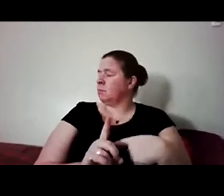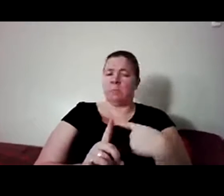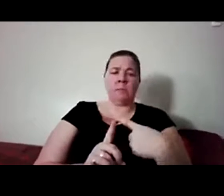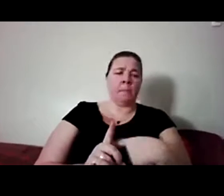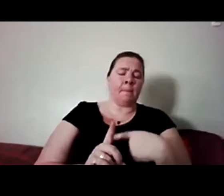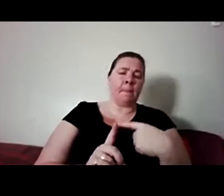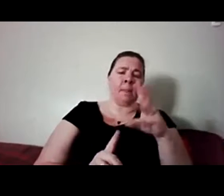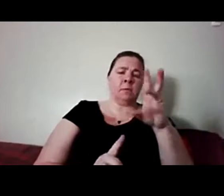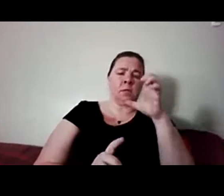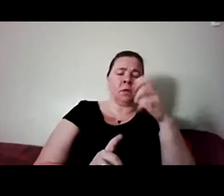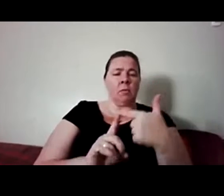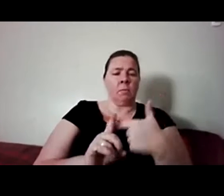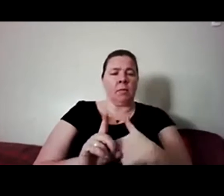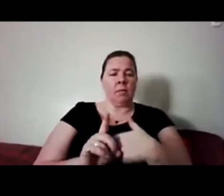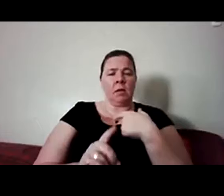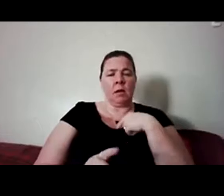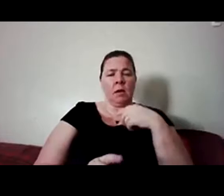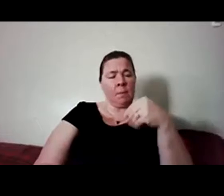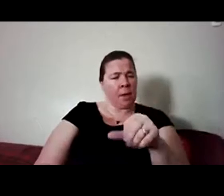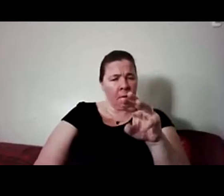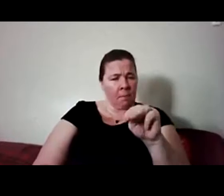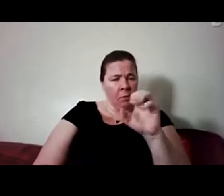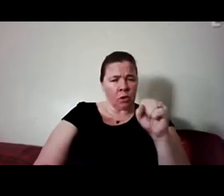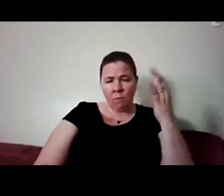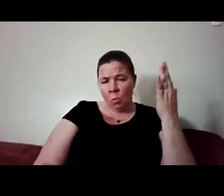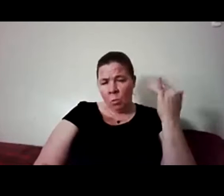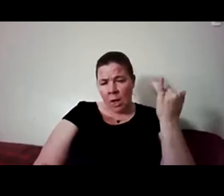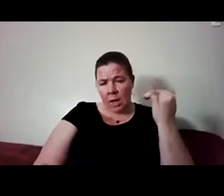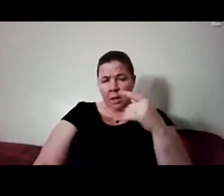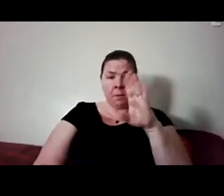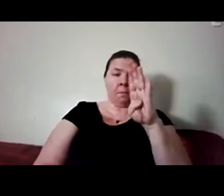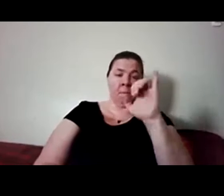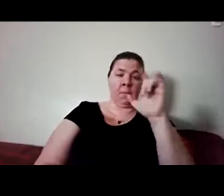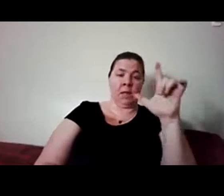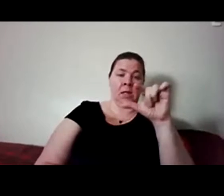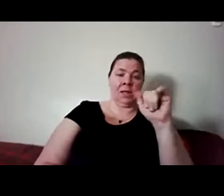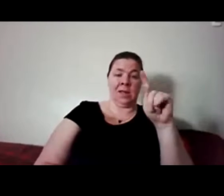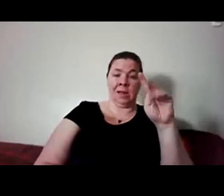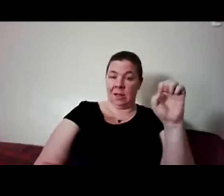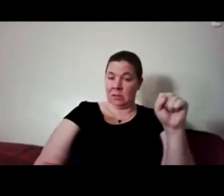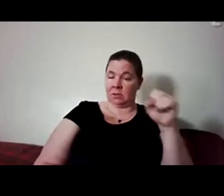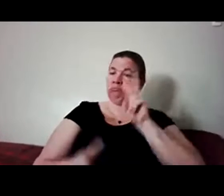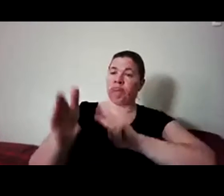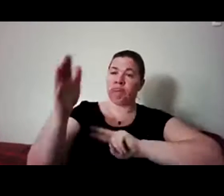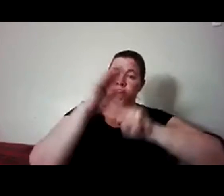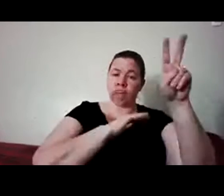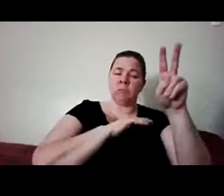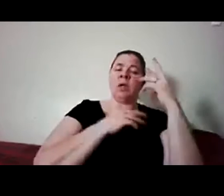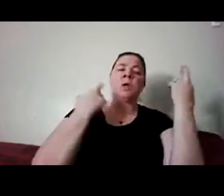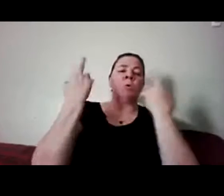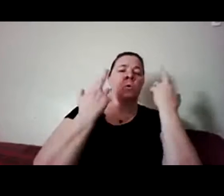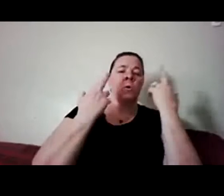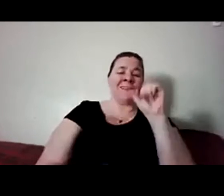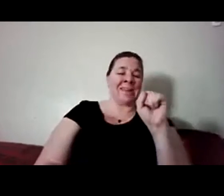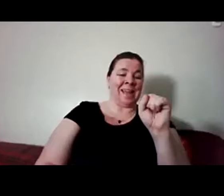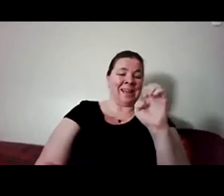month. Why am I paying Microsoft? Well, Bill Gates, the visionary that he is, realized that